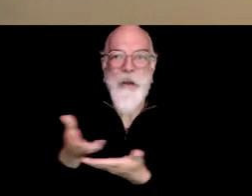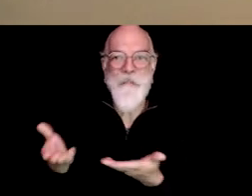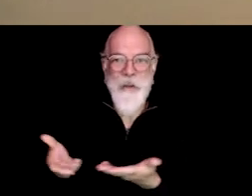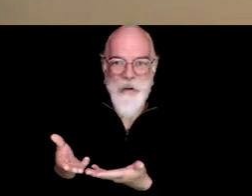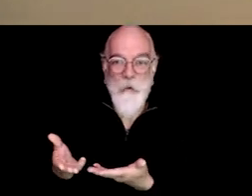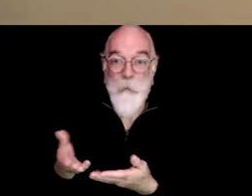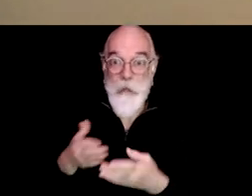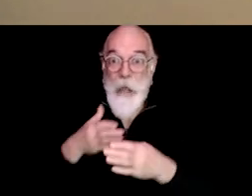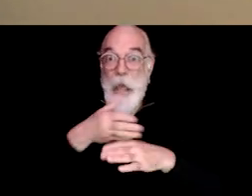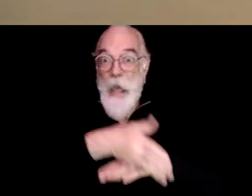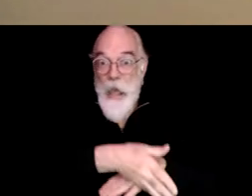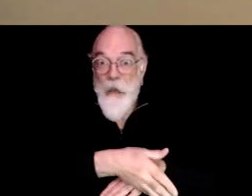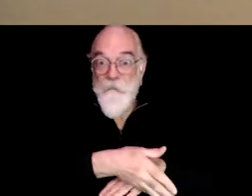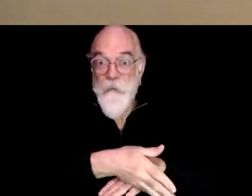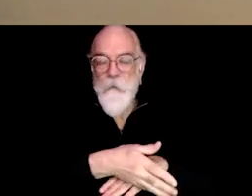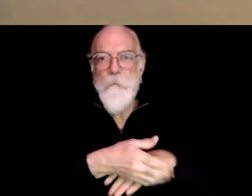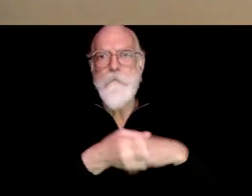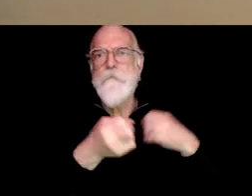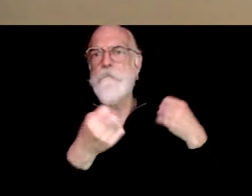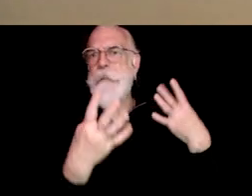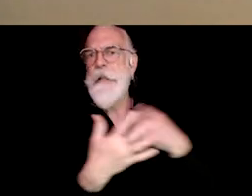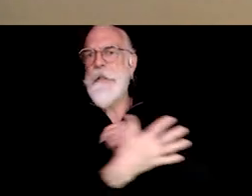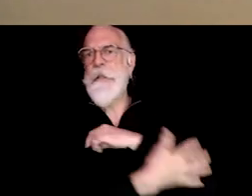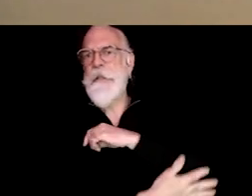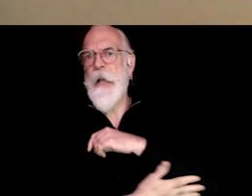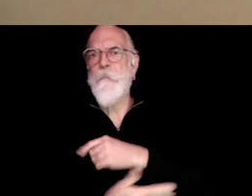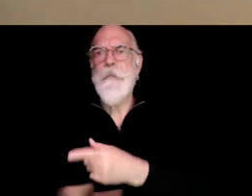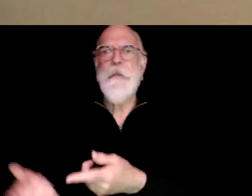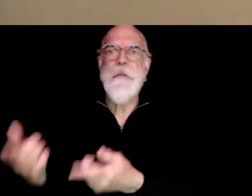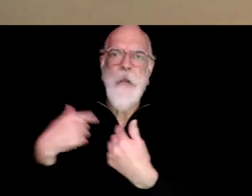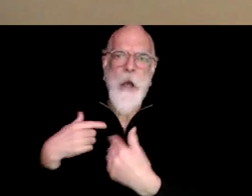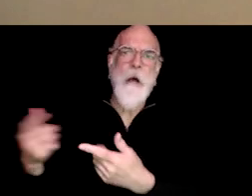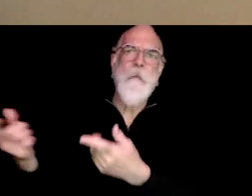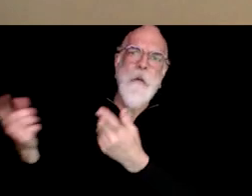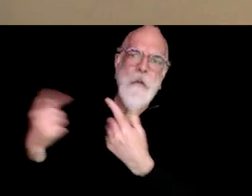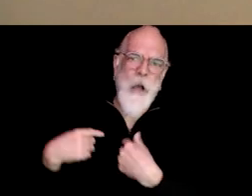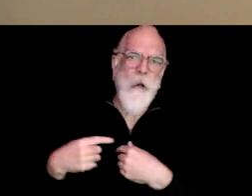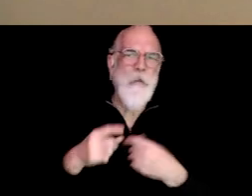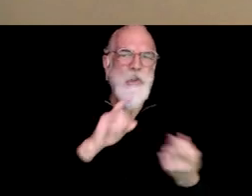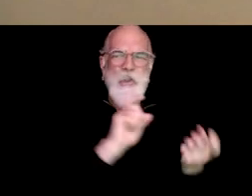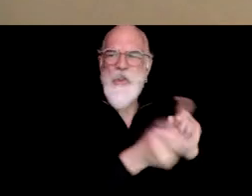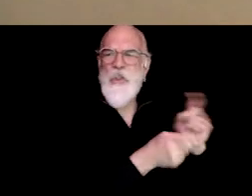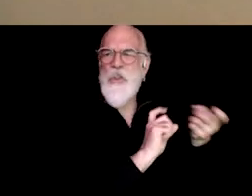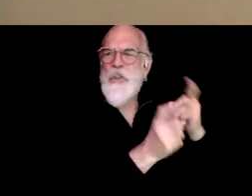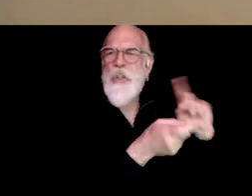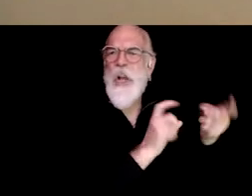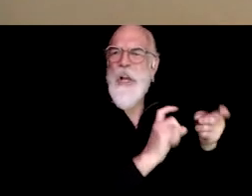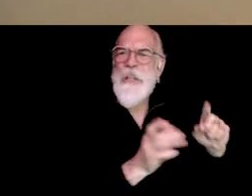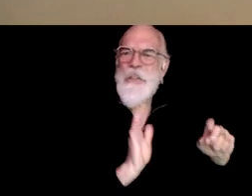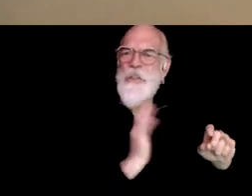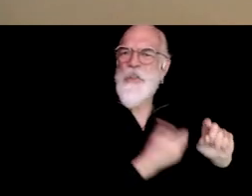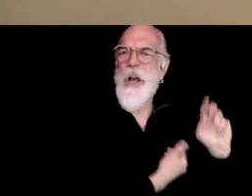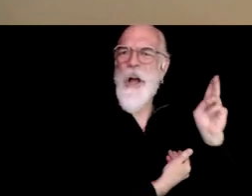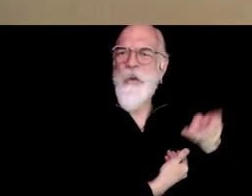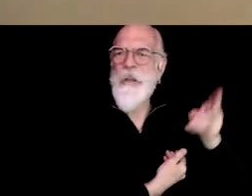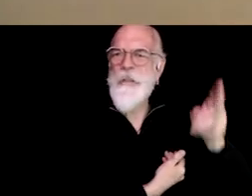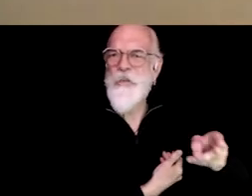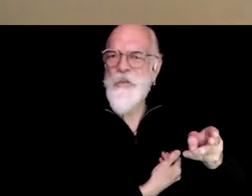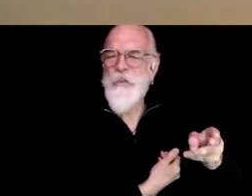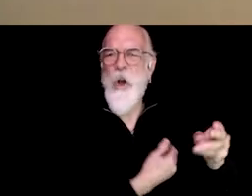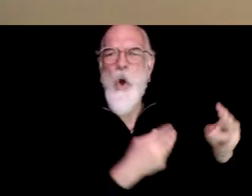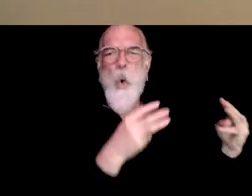since that time, we have had many countries and religious groups bending our histories,